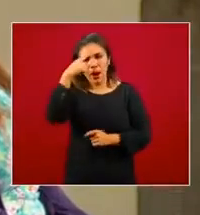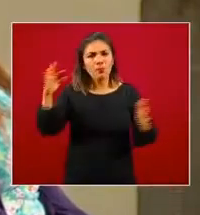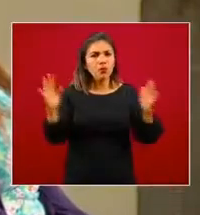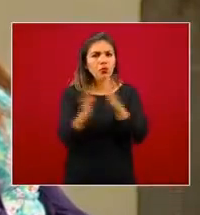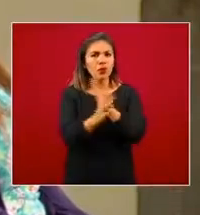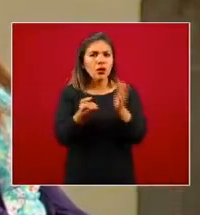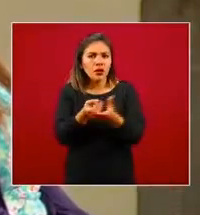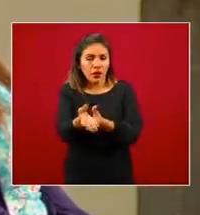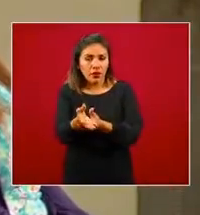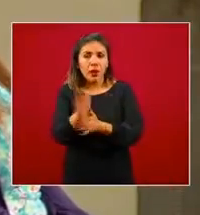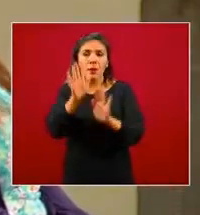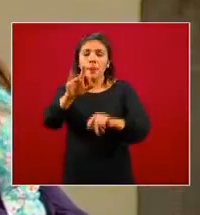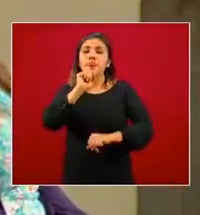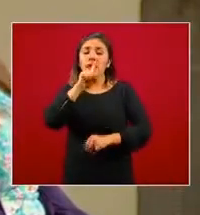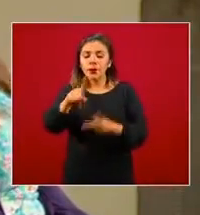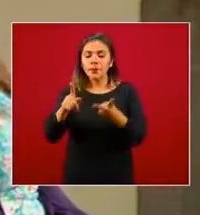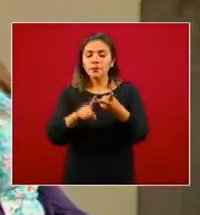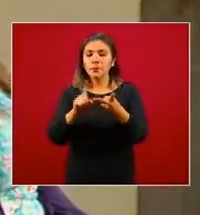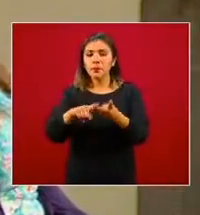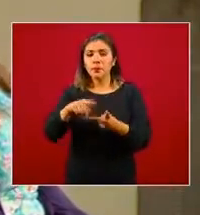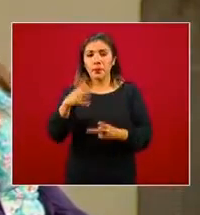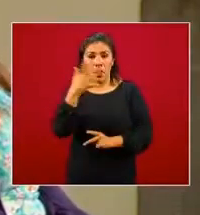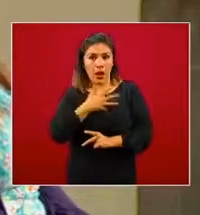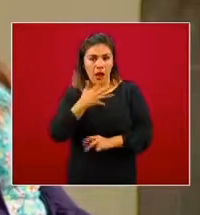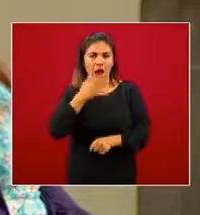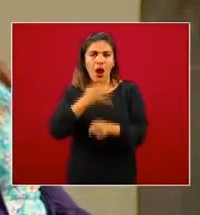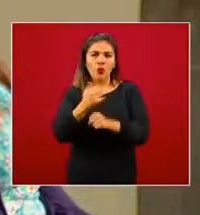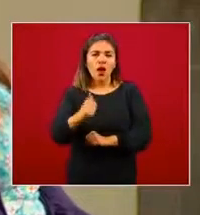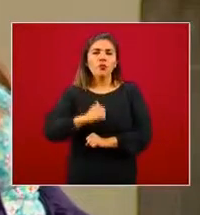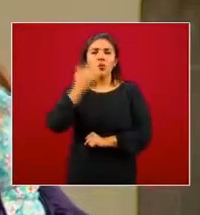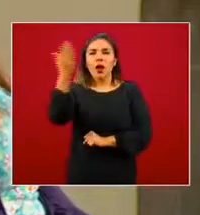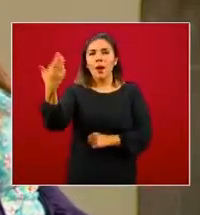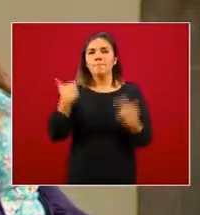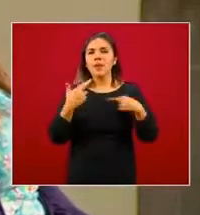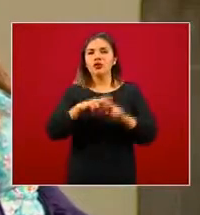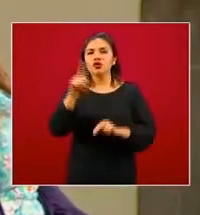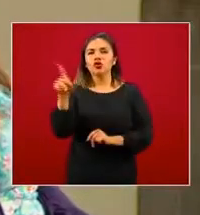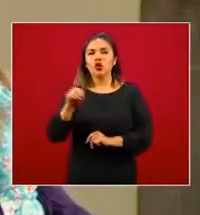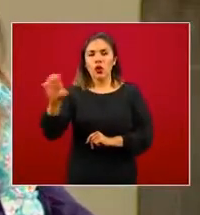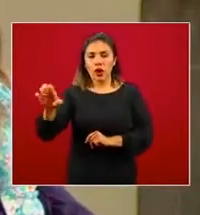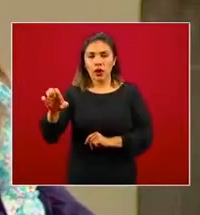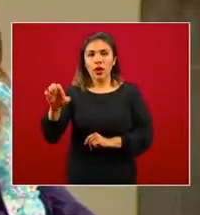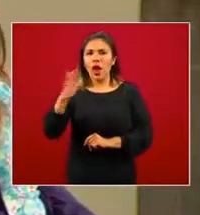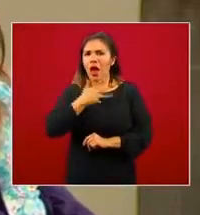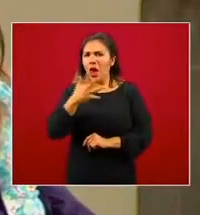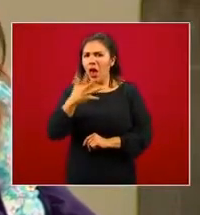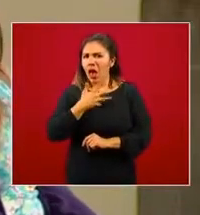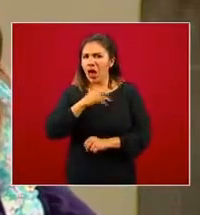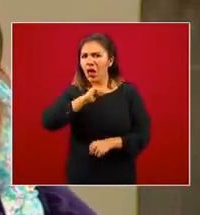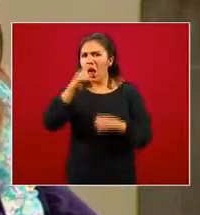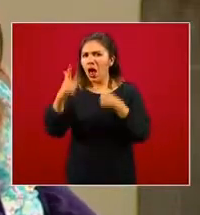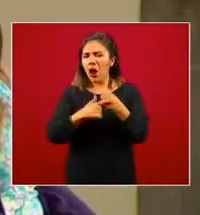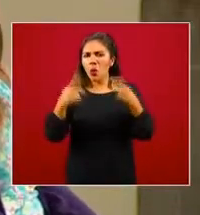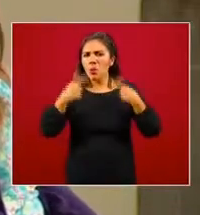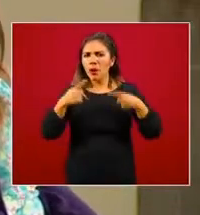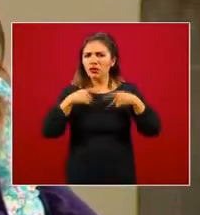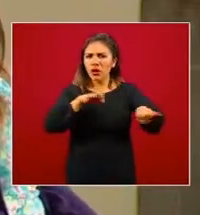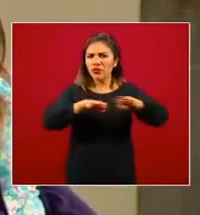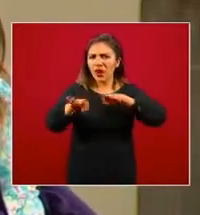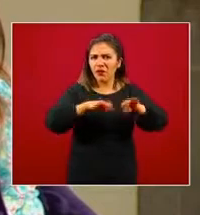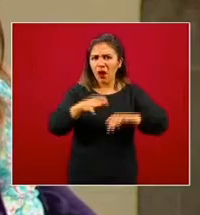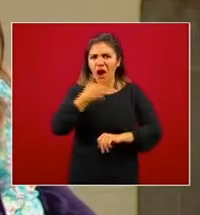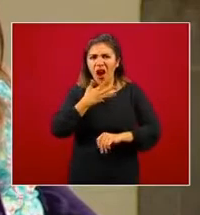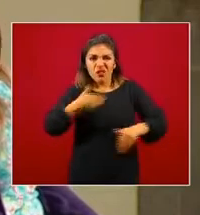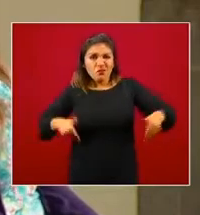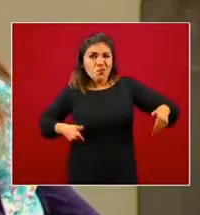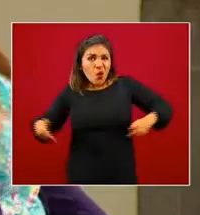authorities, going to be the ones who are managing the stoplight? And now, since Director General Zoe is here, is there